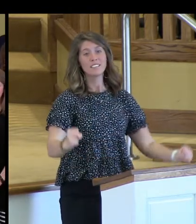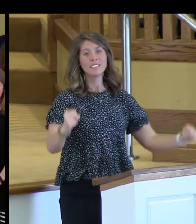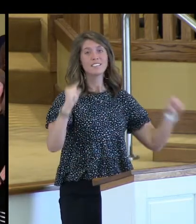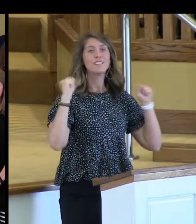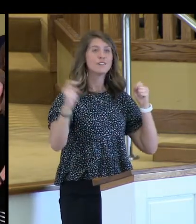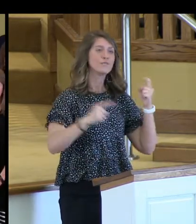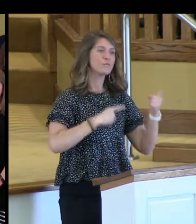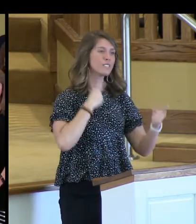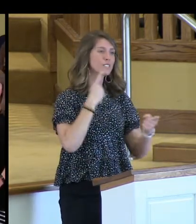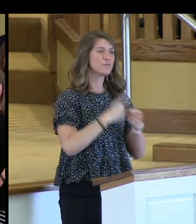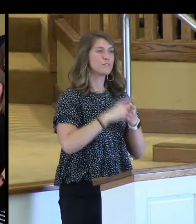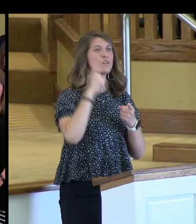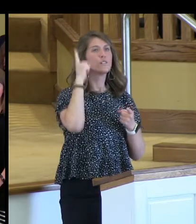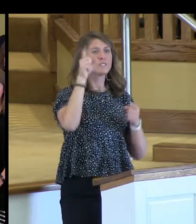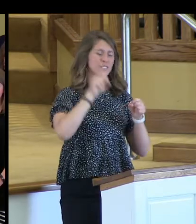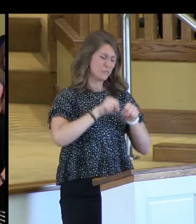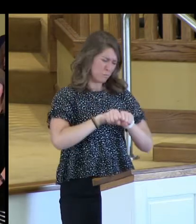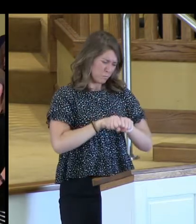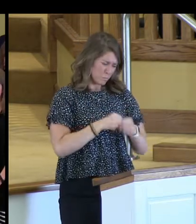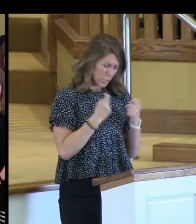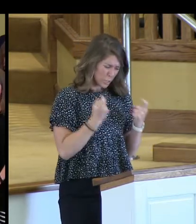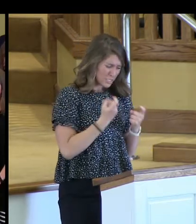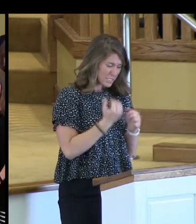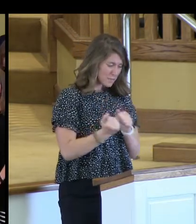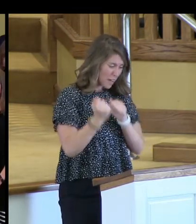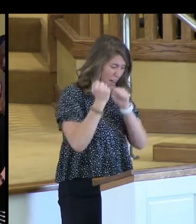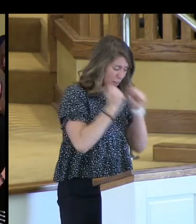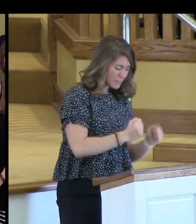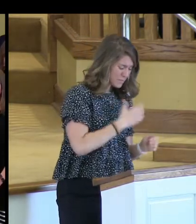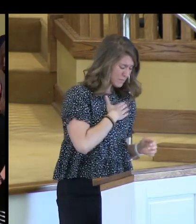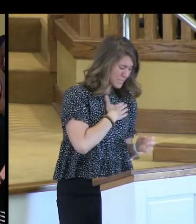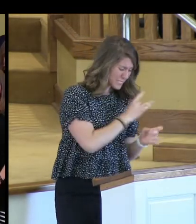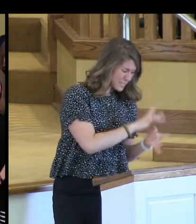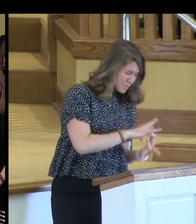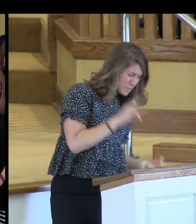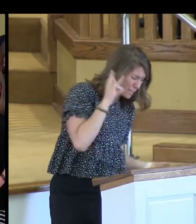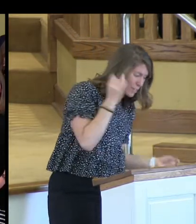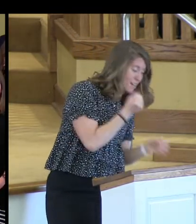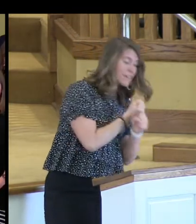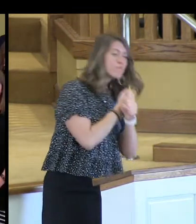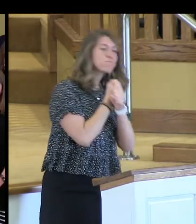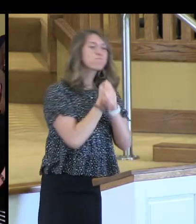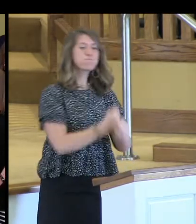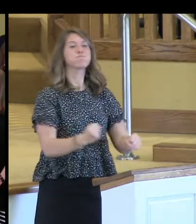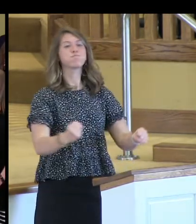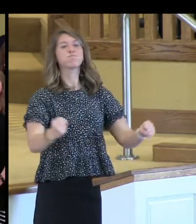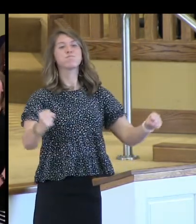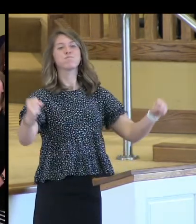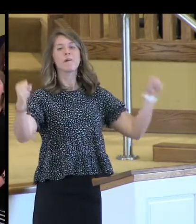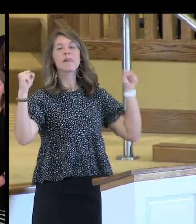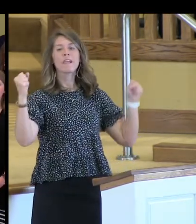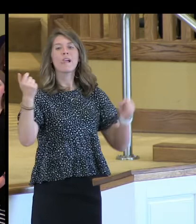redemption. When you broke sin's power and set my spirit free,